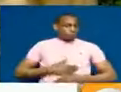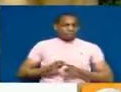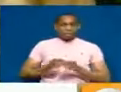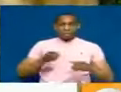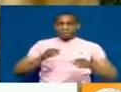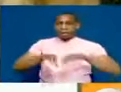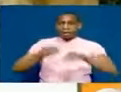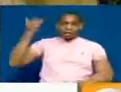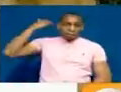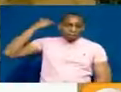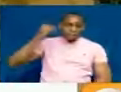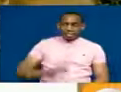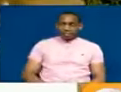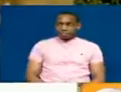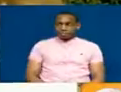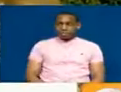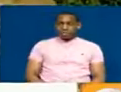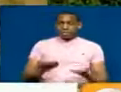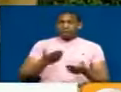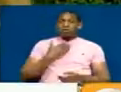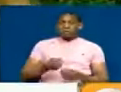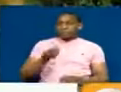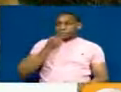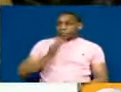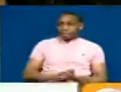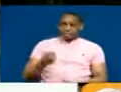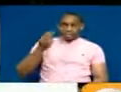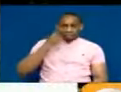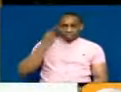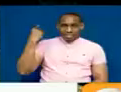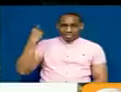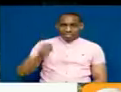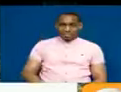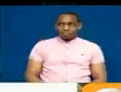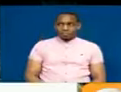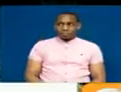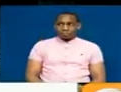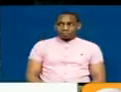fella behind me. So let's see if I can feed him. Oh my goodness. Okay.